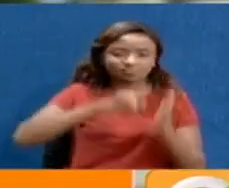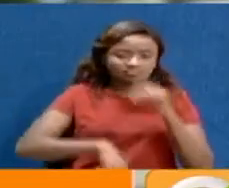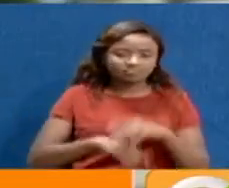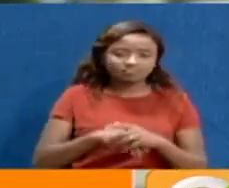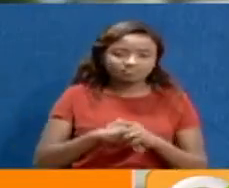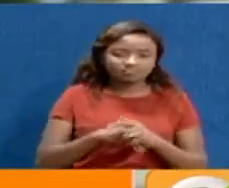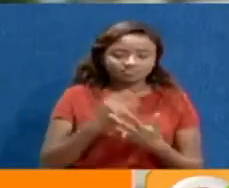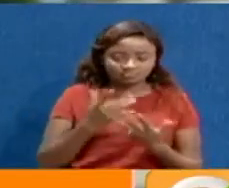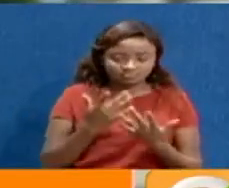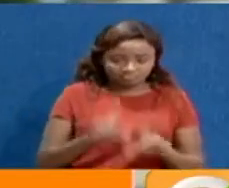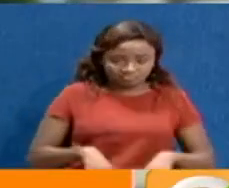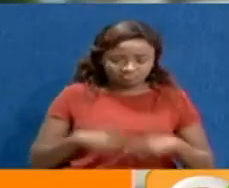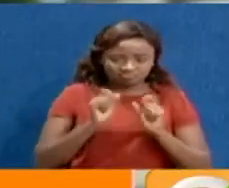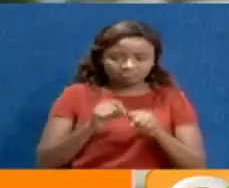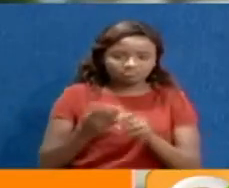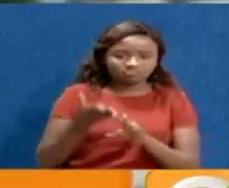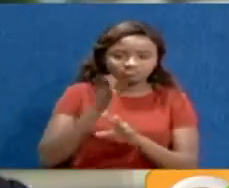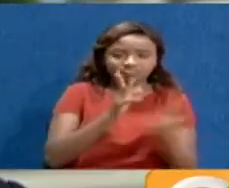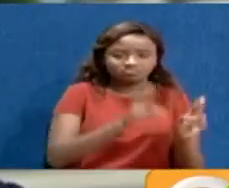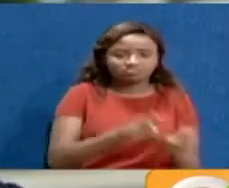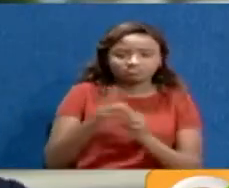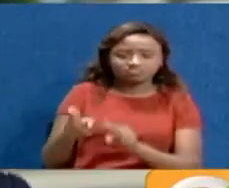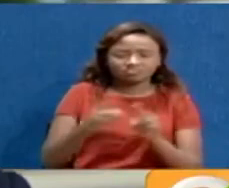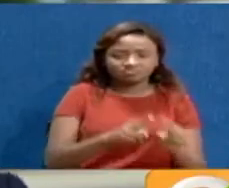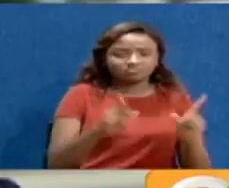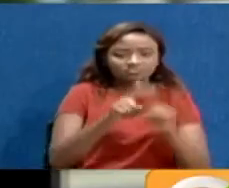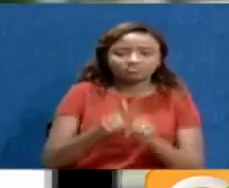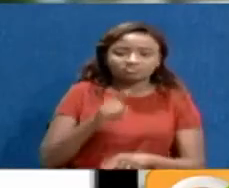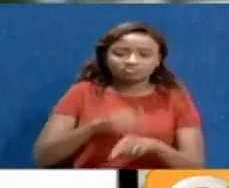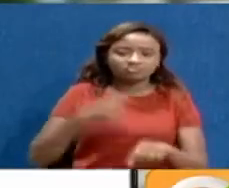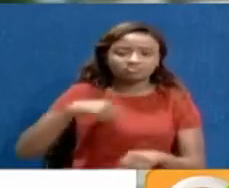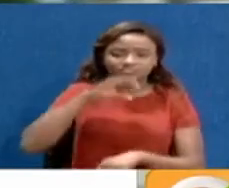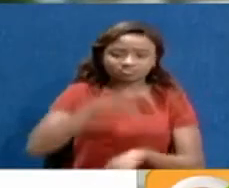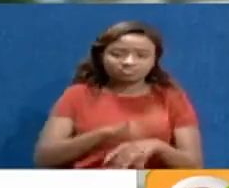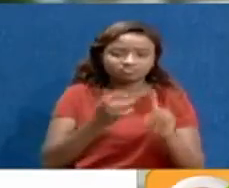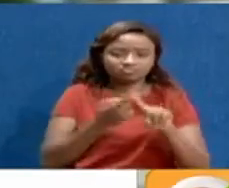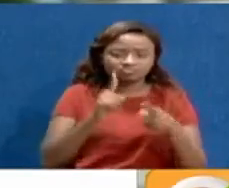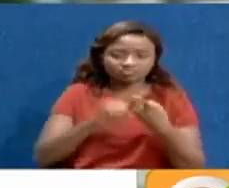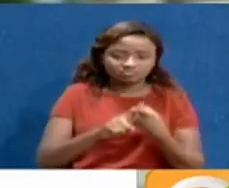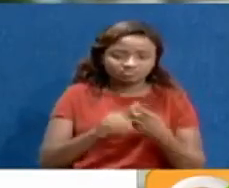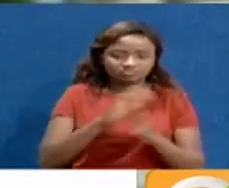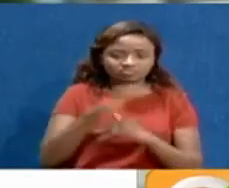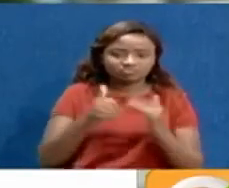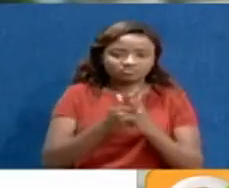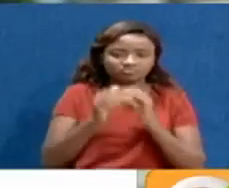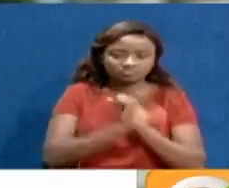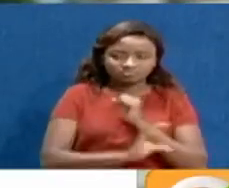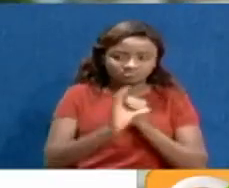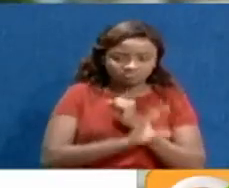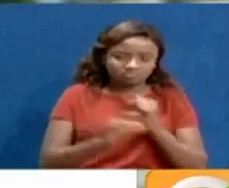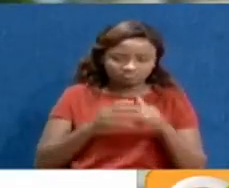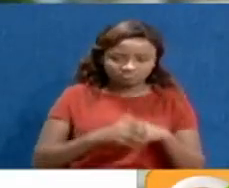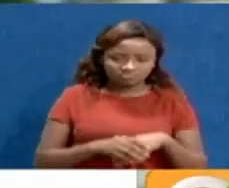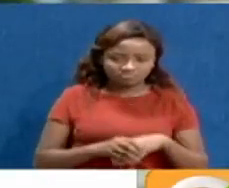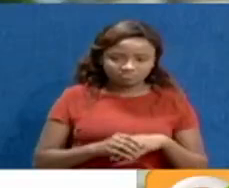will normalize as we get standardization across the industry. And also as the vaccine comes